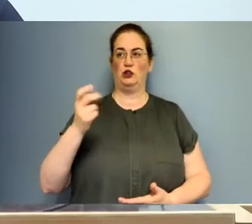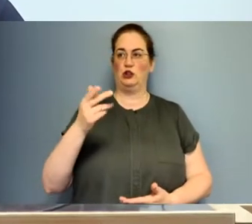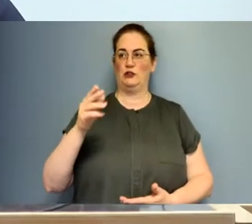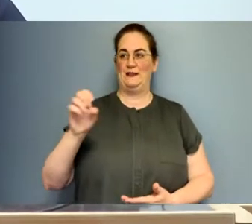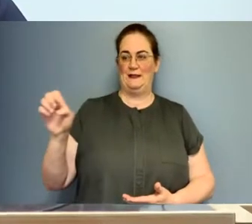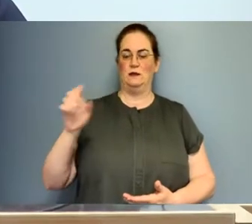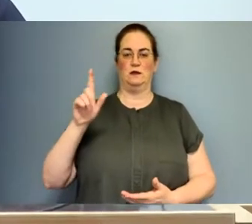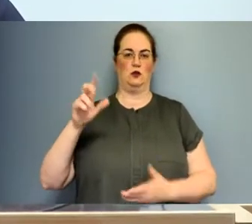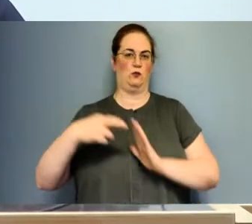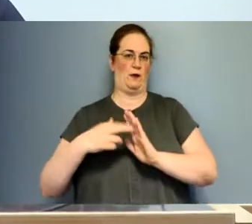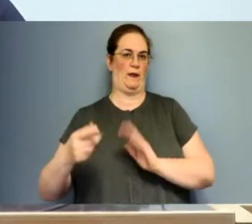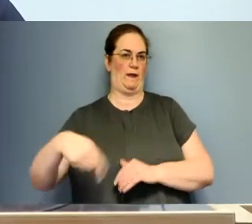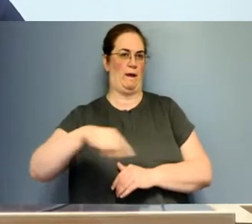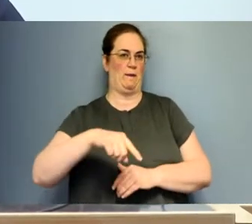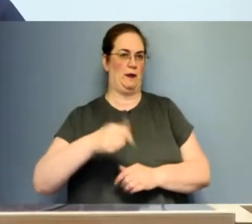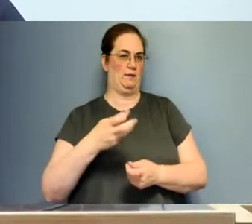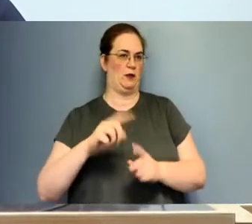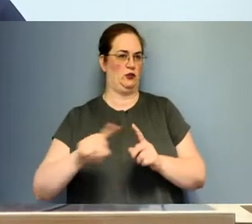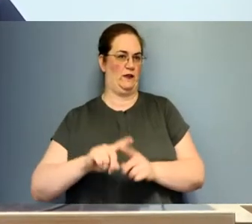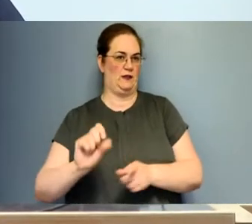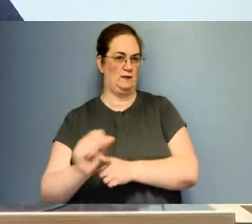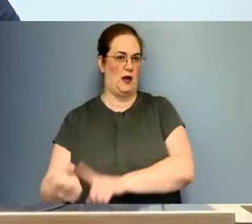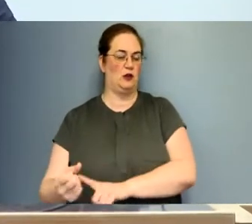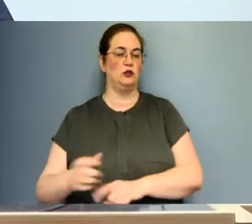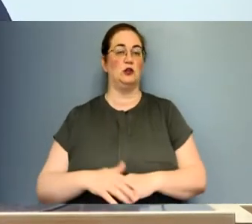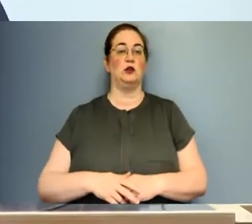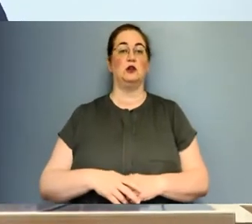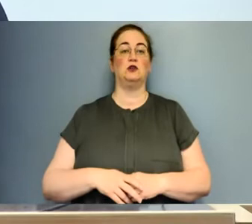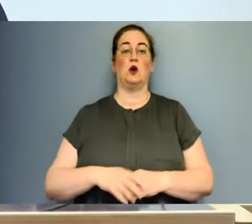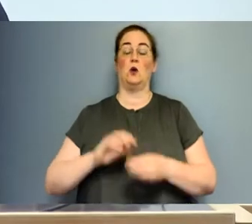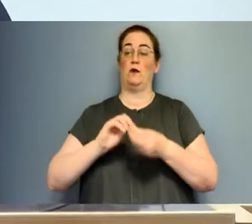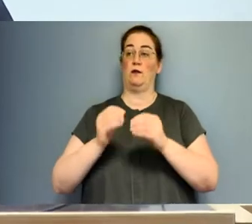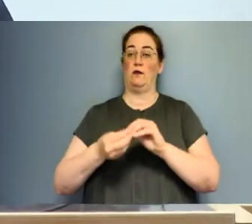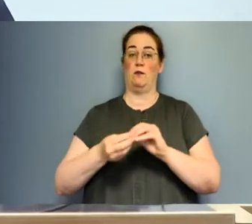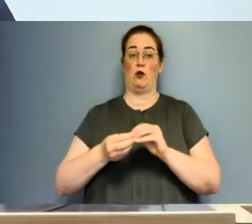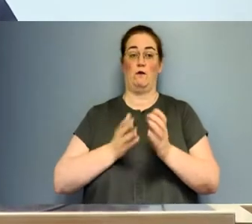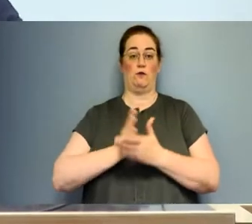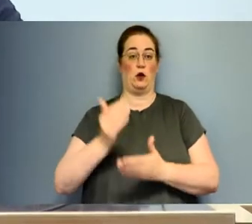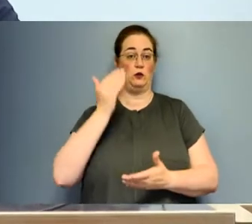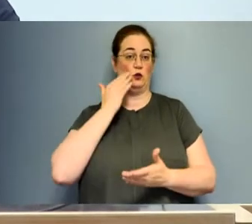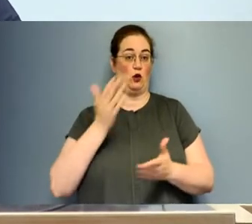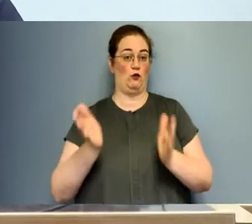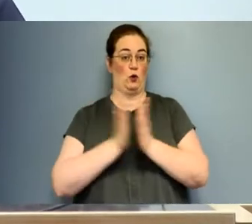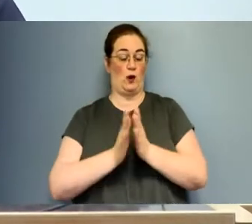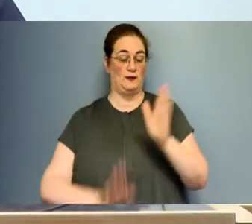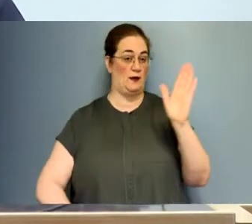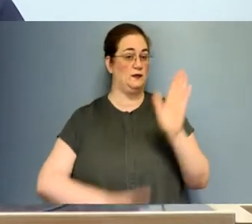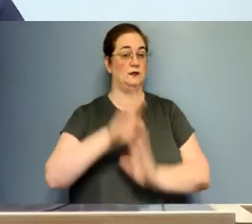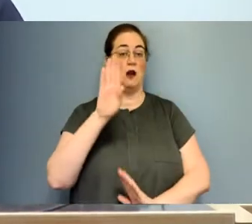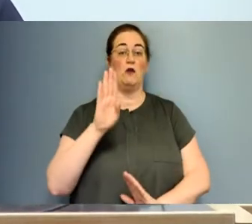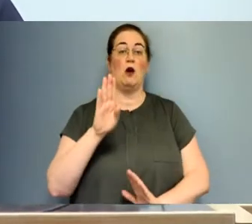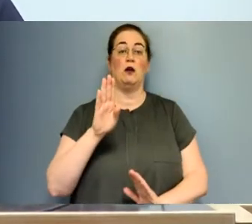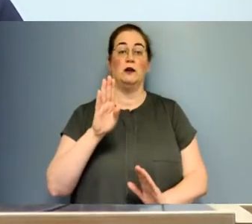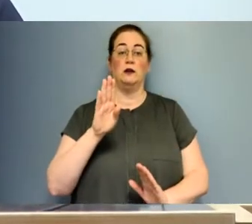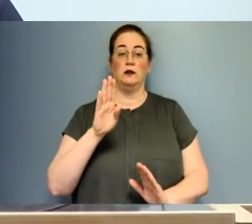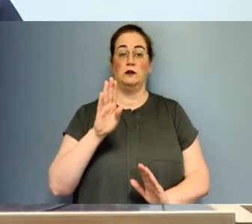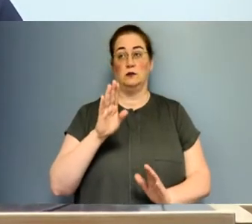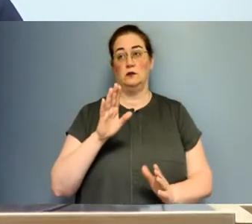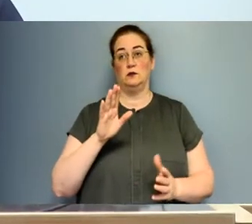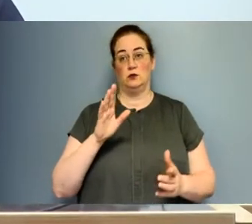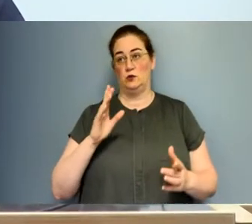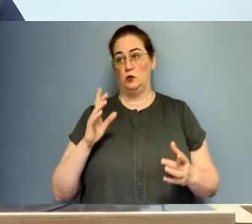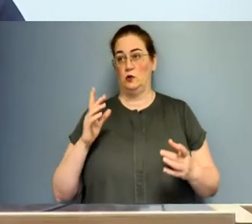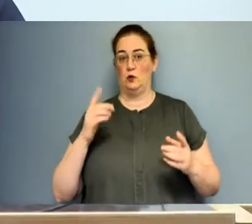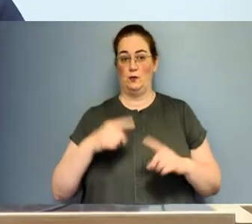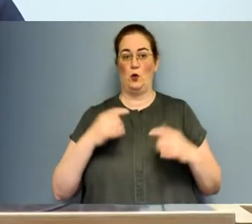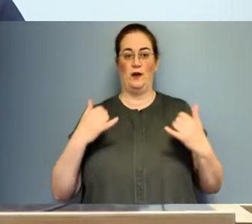these matters. And so as the volume of right to know requests has really skyrocketed to the point